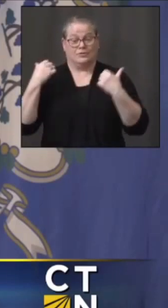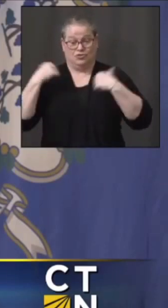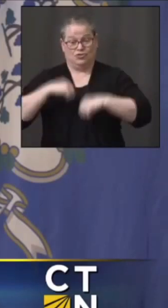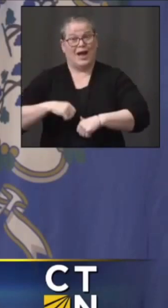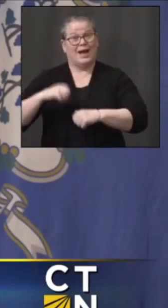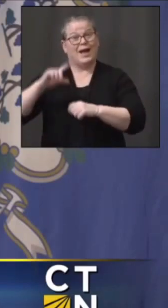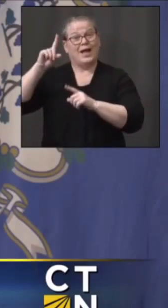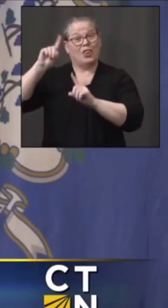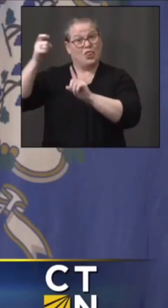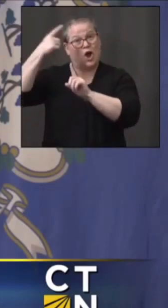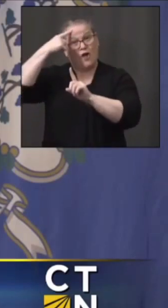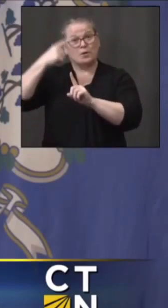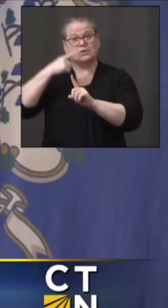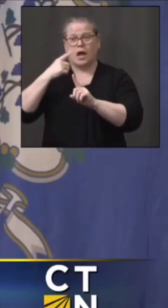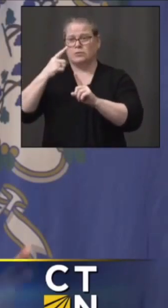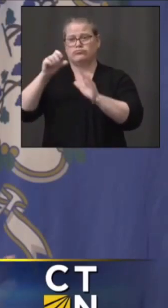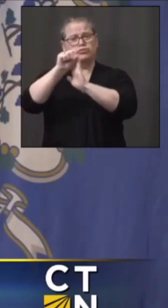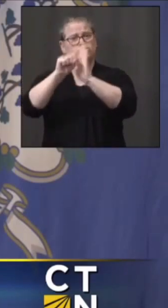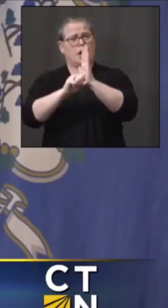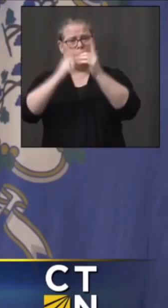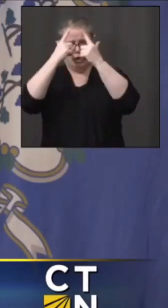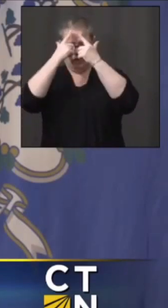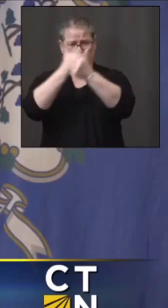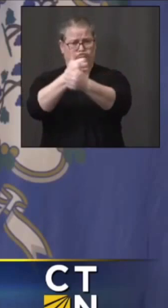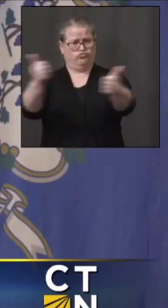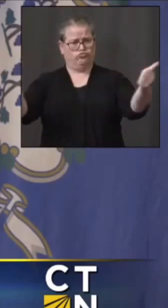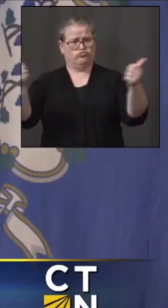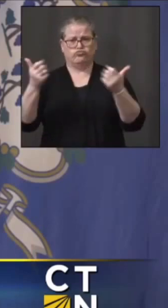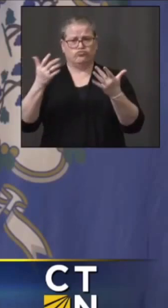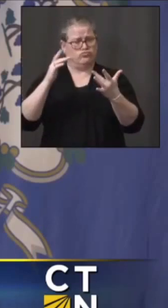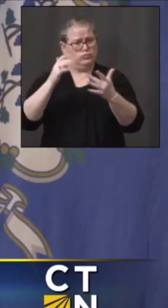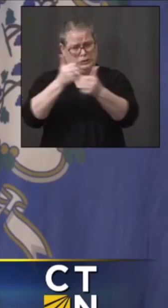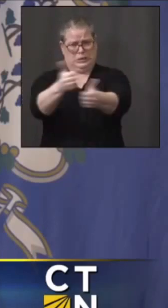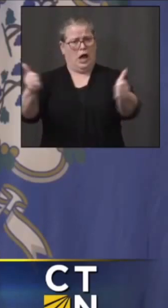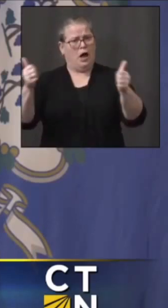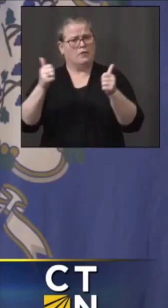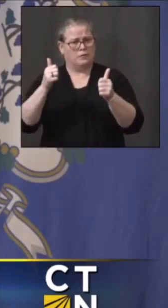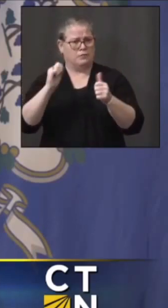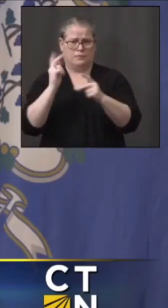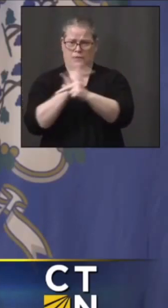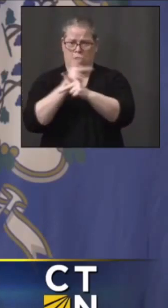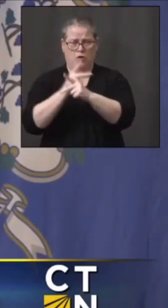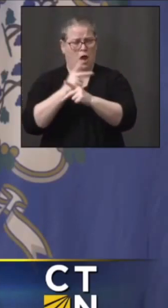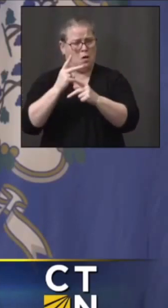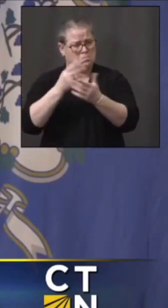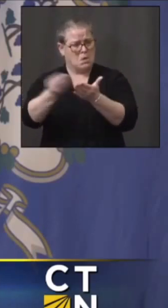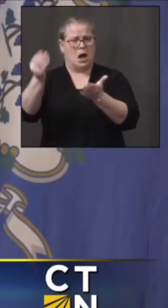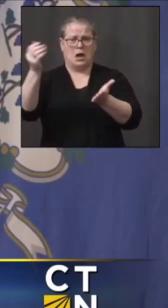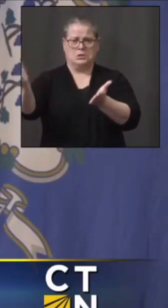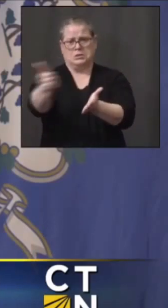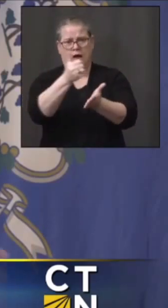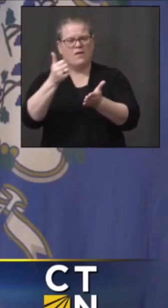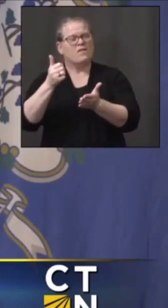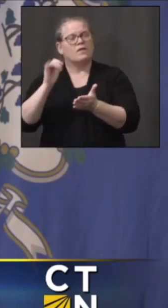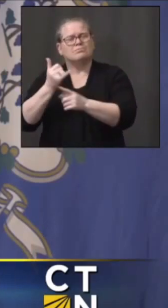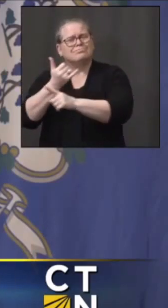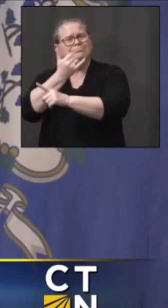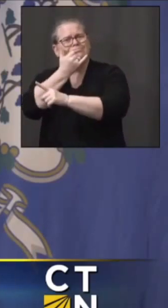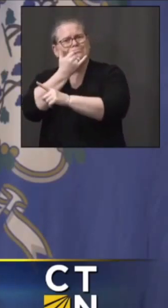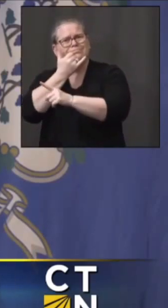This time, not perfect, but they made, massive purchases from Pfizer, big purchases from